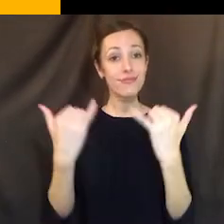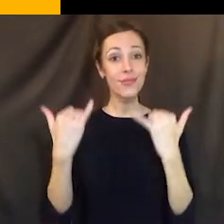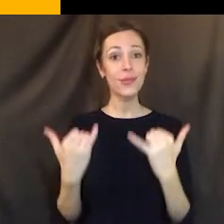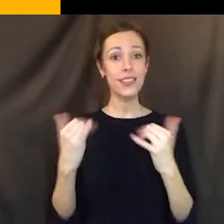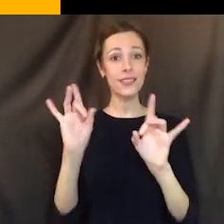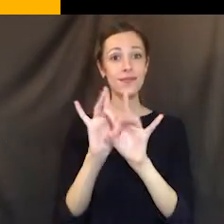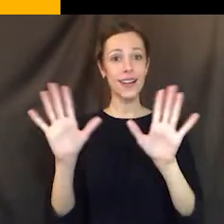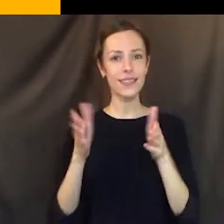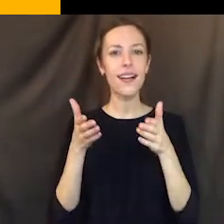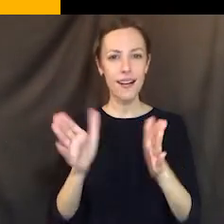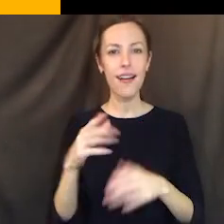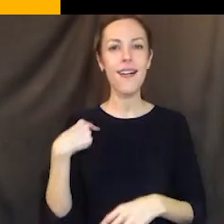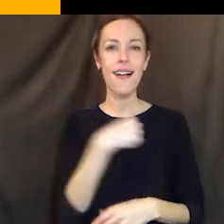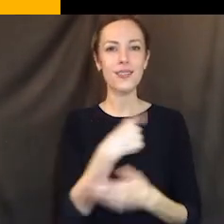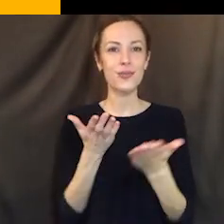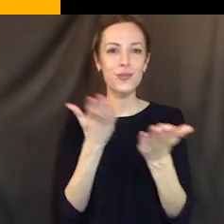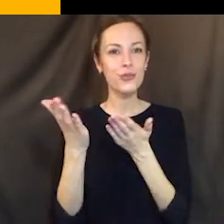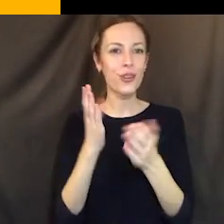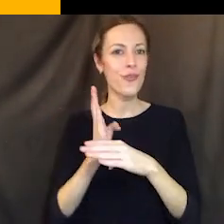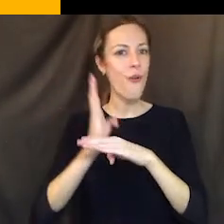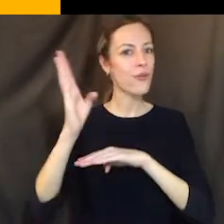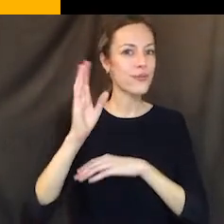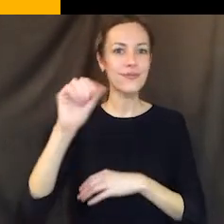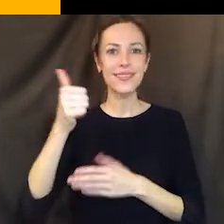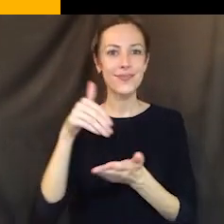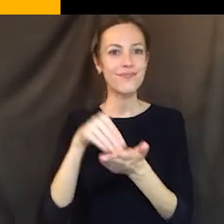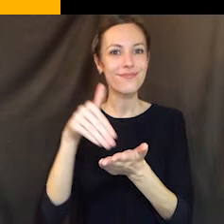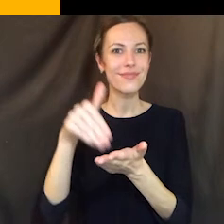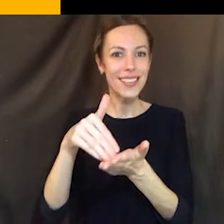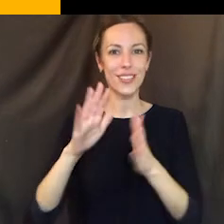and internet applications like e-learning.